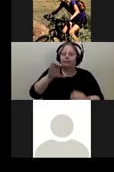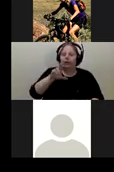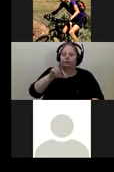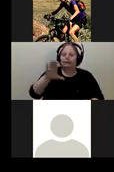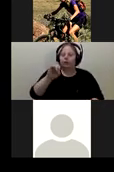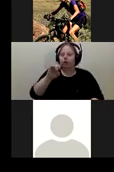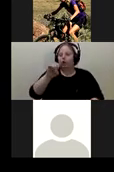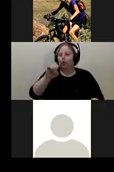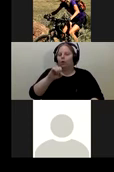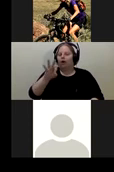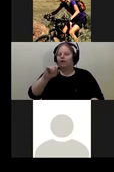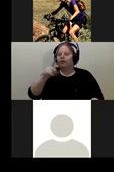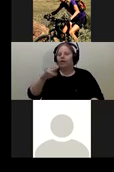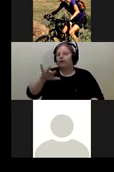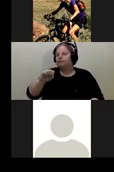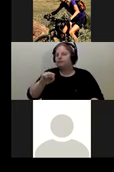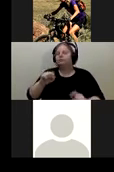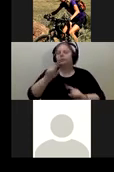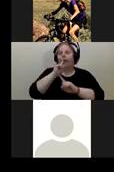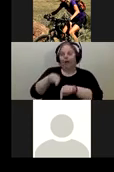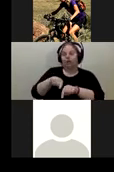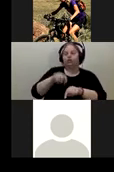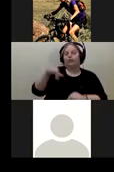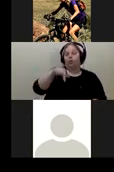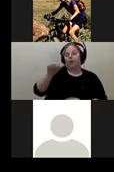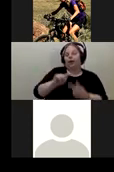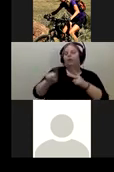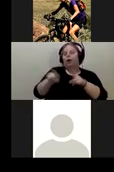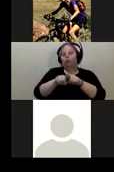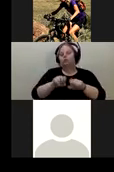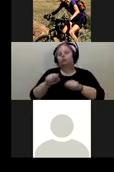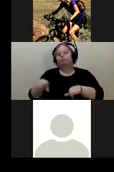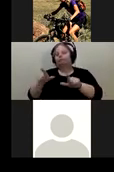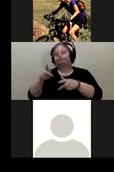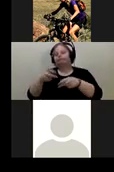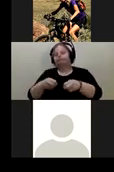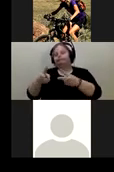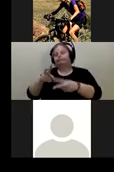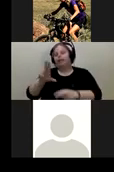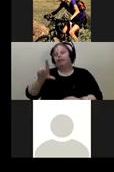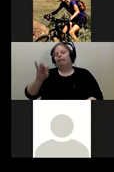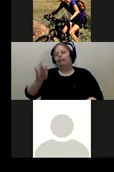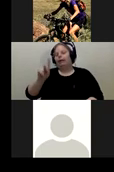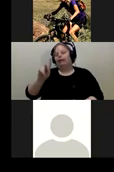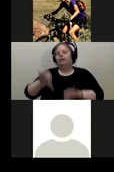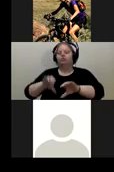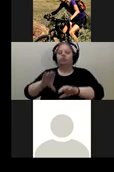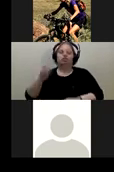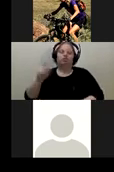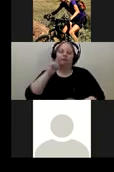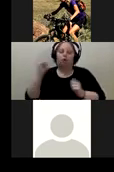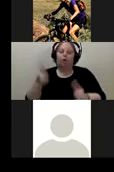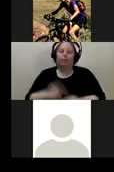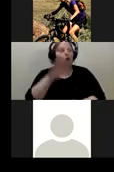Ethics? Oh, that's a good question. I answered it in the Q&A, but I will also put the link in the chat for everyone.